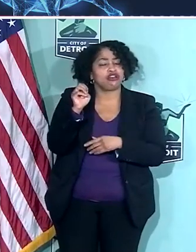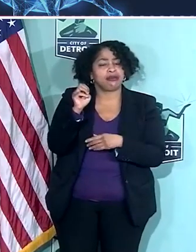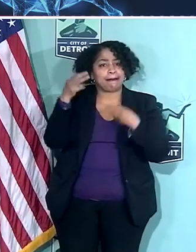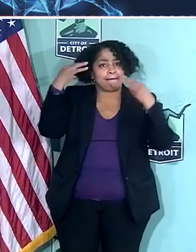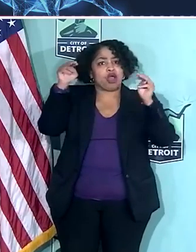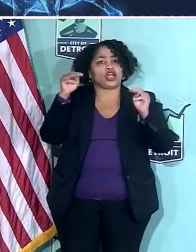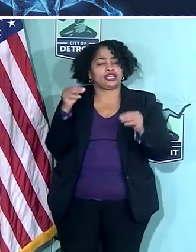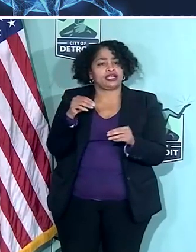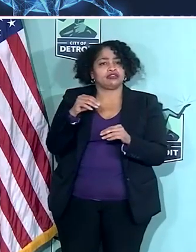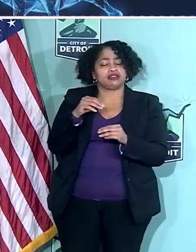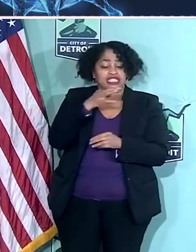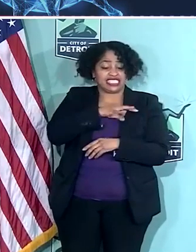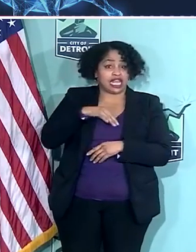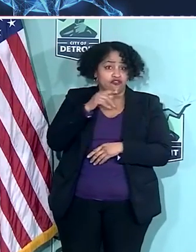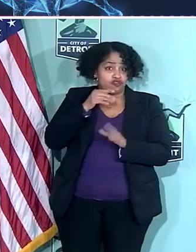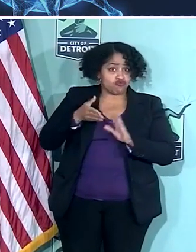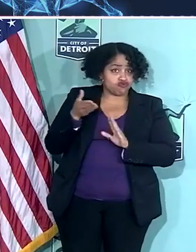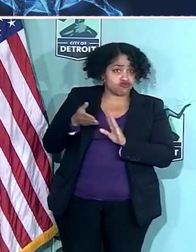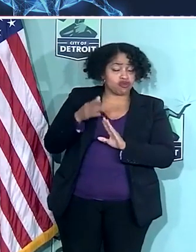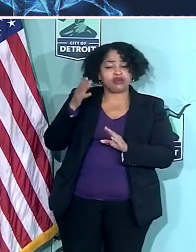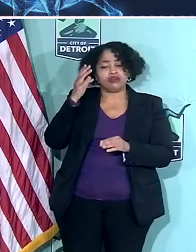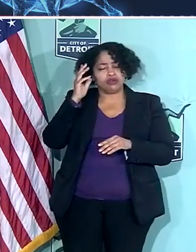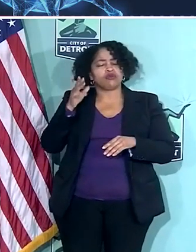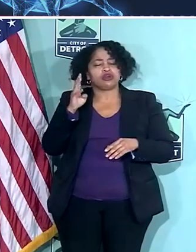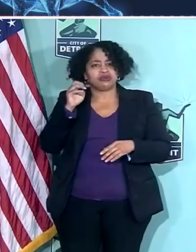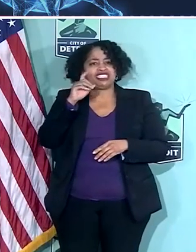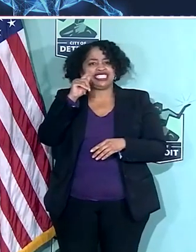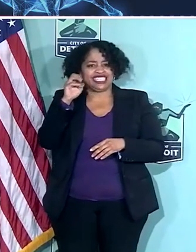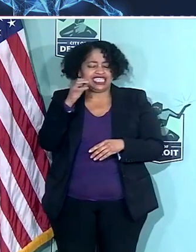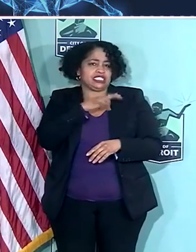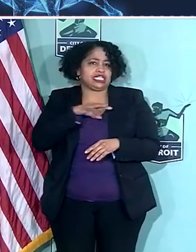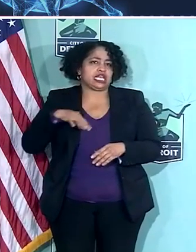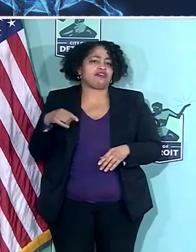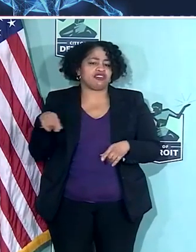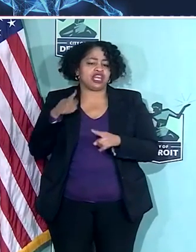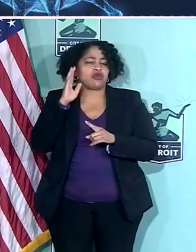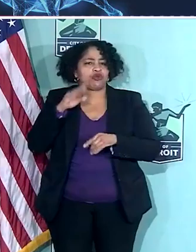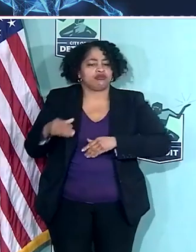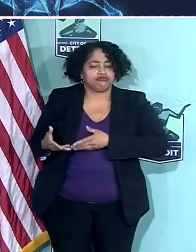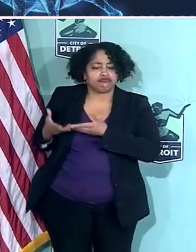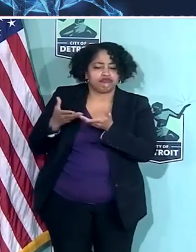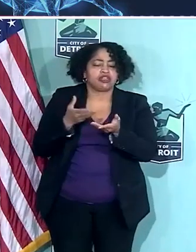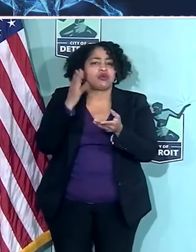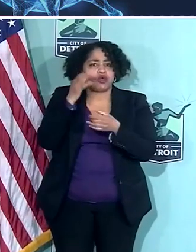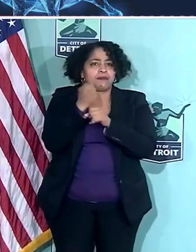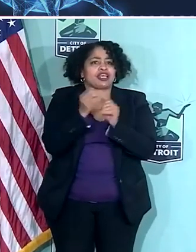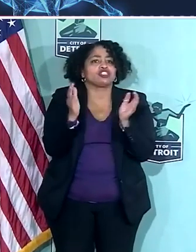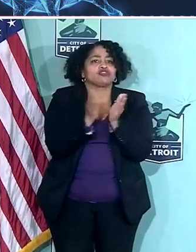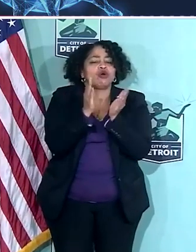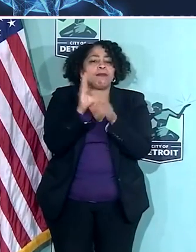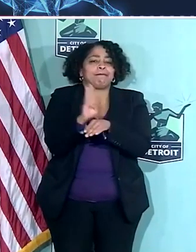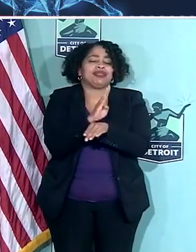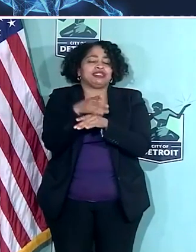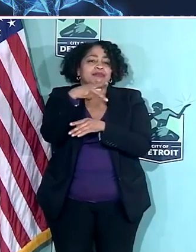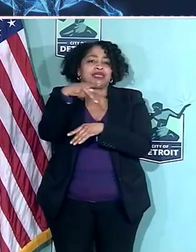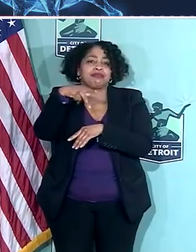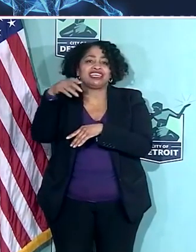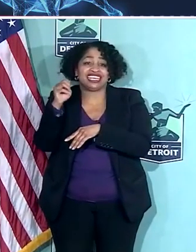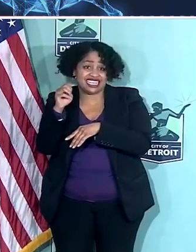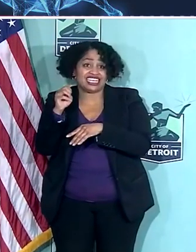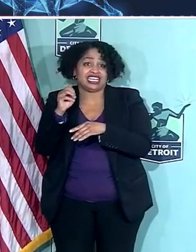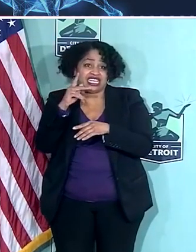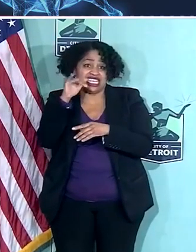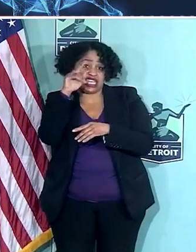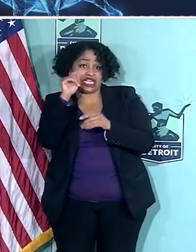employees. Shak Ta, who's a DT supplier, will be making up small business PPE kits with mask, gloves, and